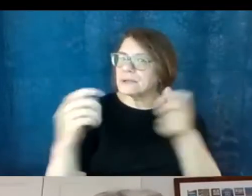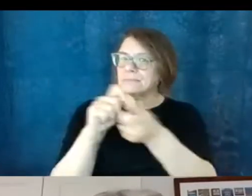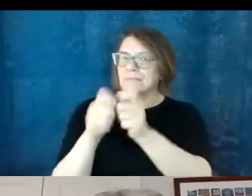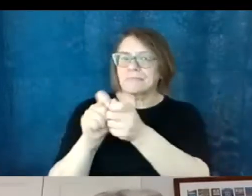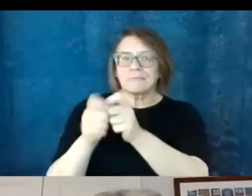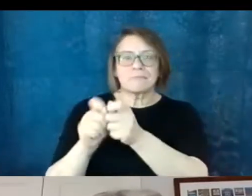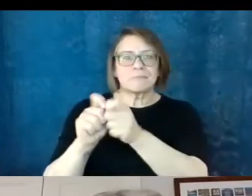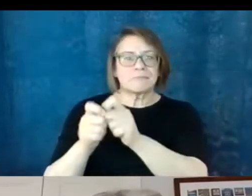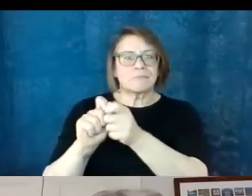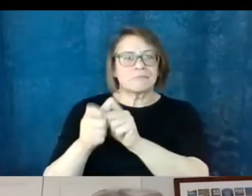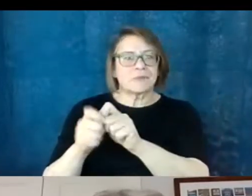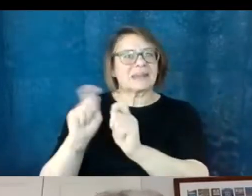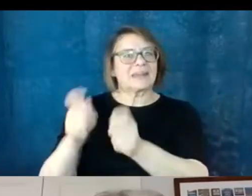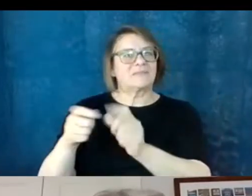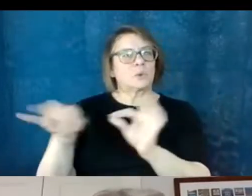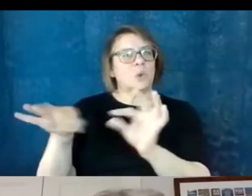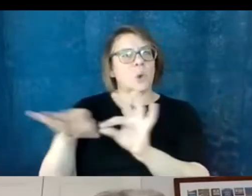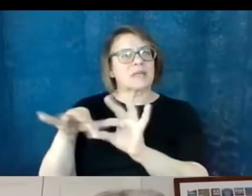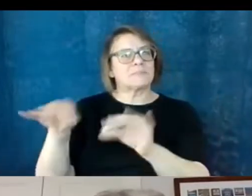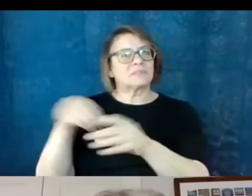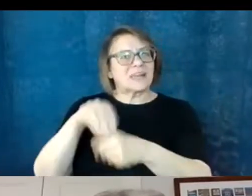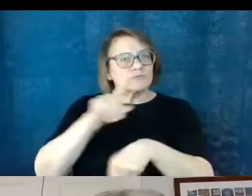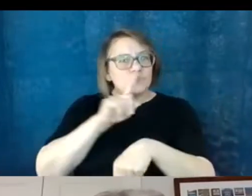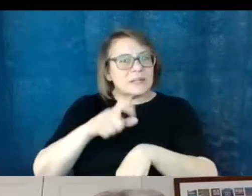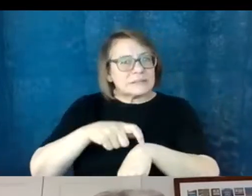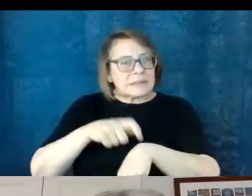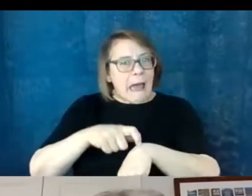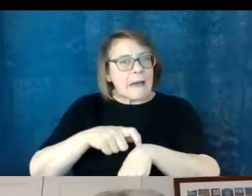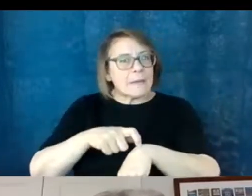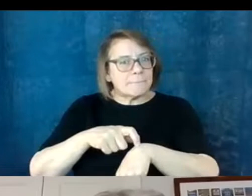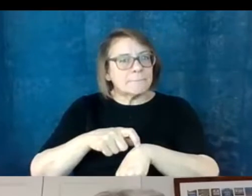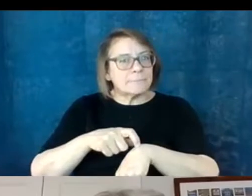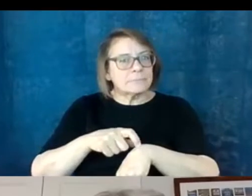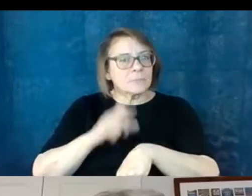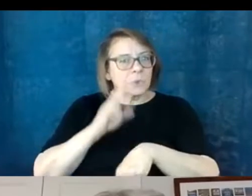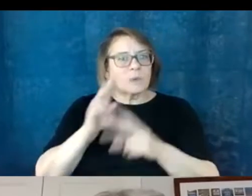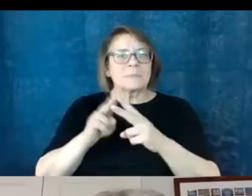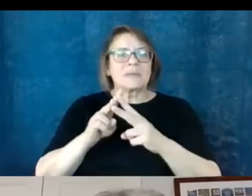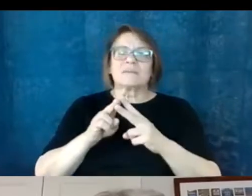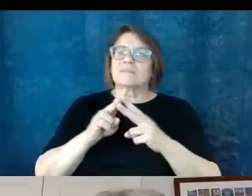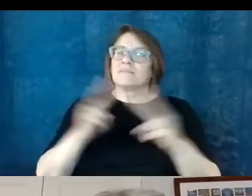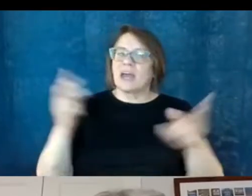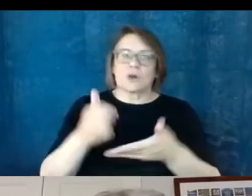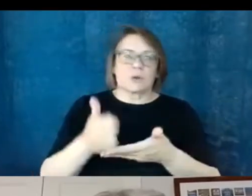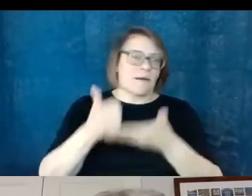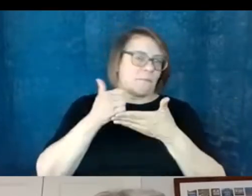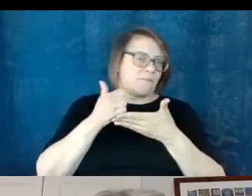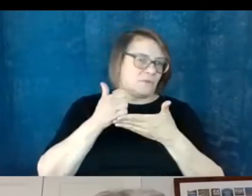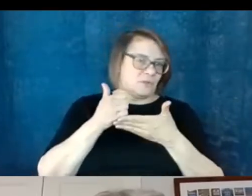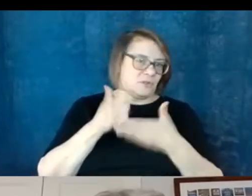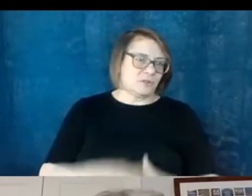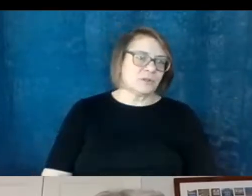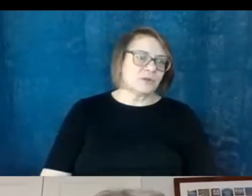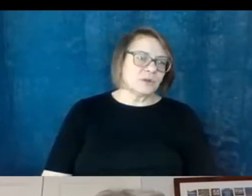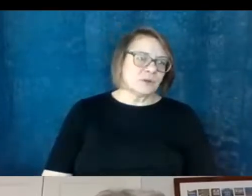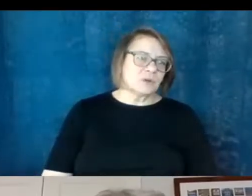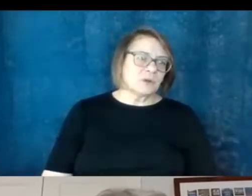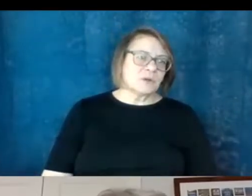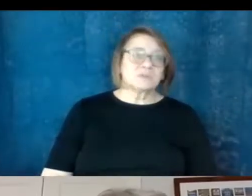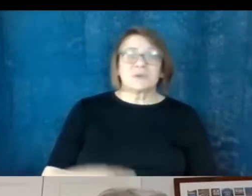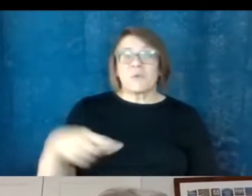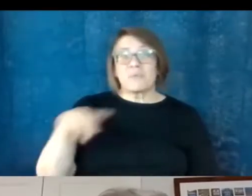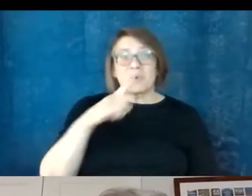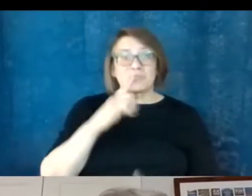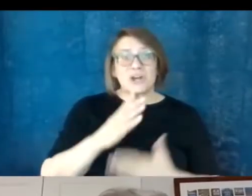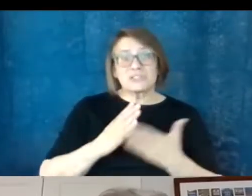that closed captioning in real time for you is going to be very, very beneficial. So those are some